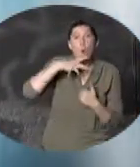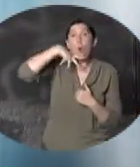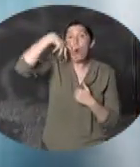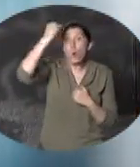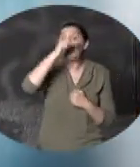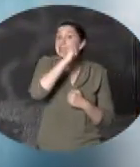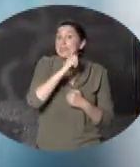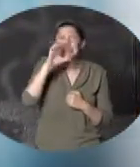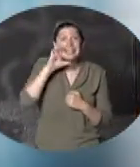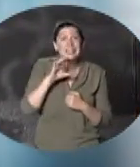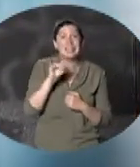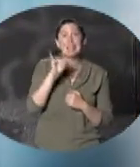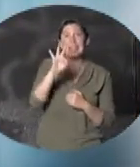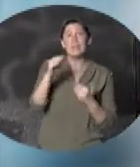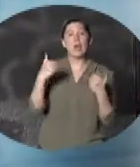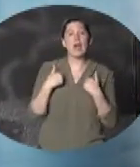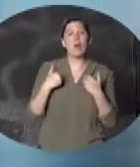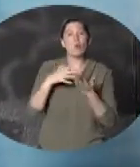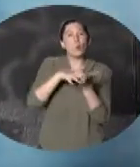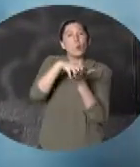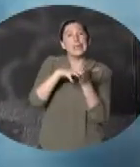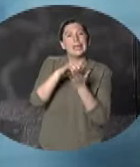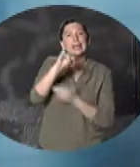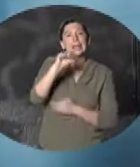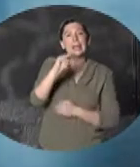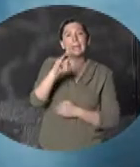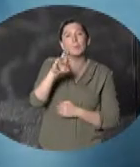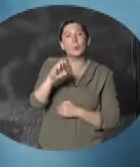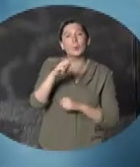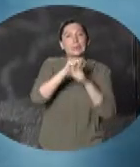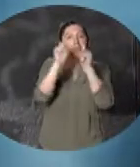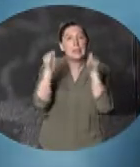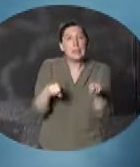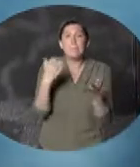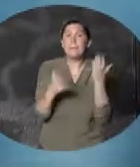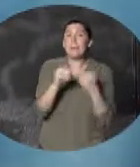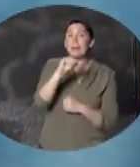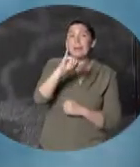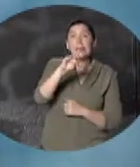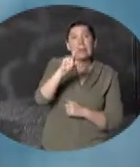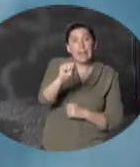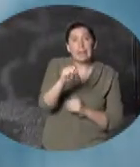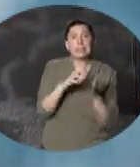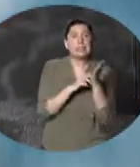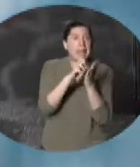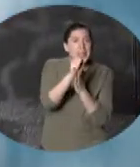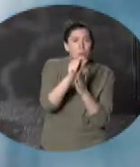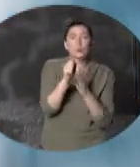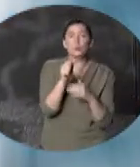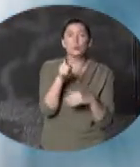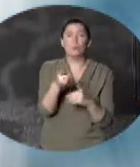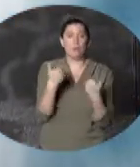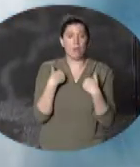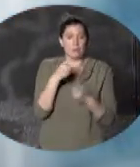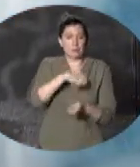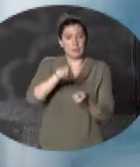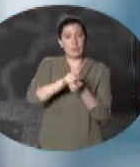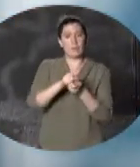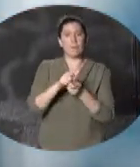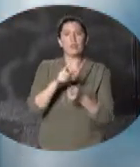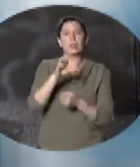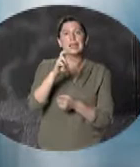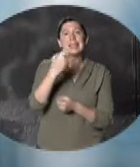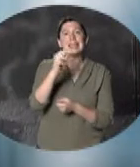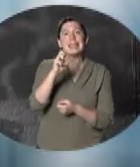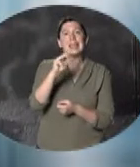who may be immunocompromised, whether that's because they are living with HIV or AIDS, whether they have cancer and are on immunotherapeutic